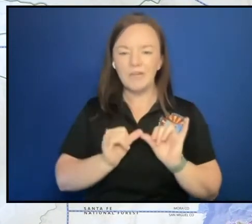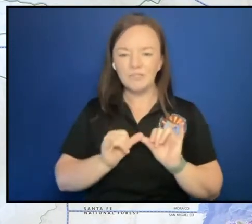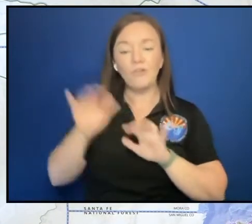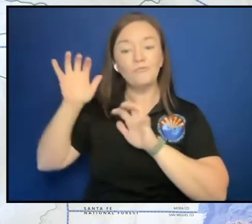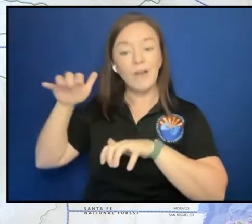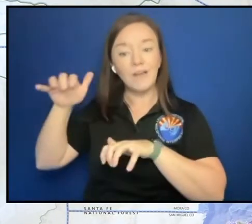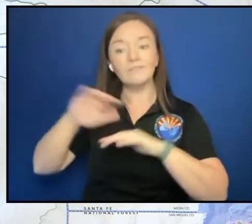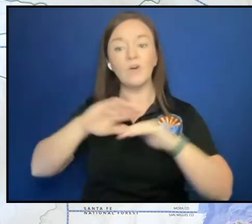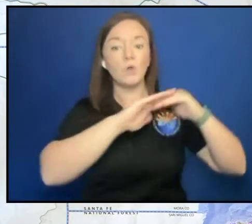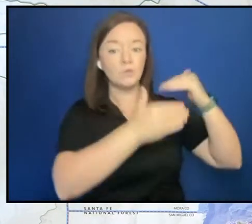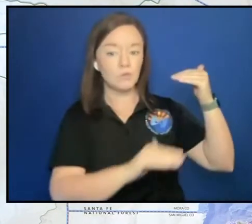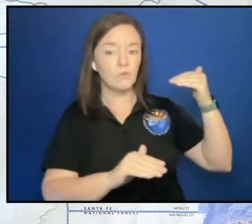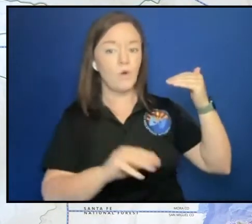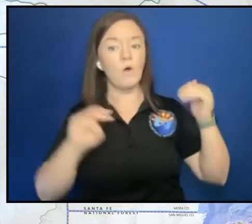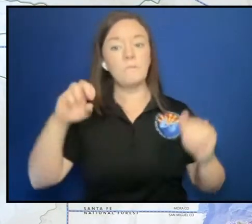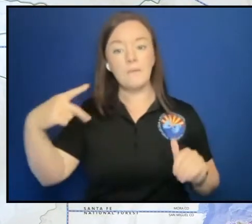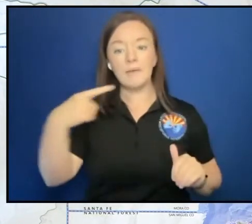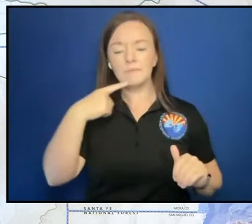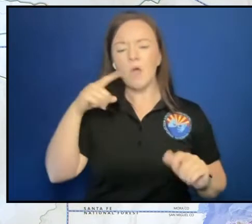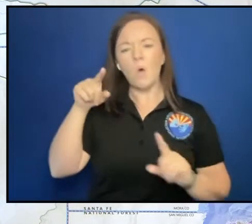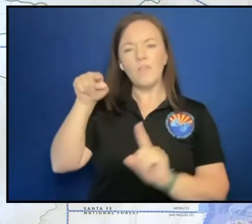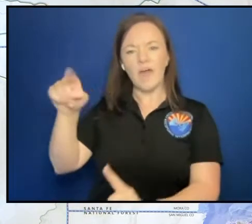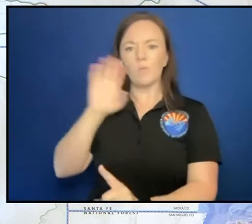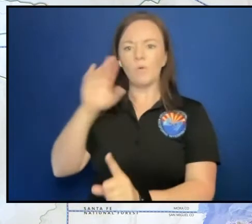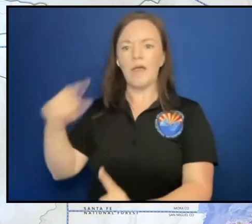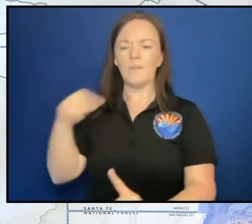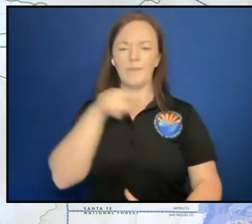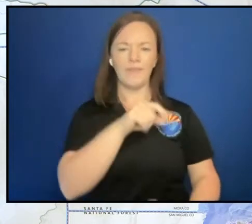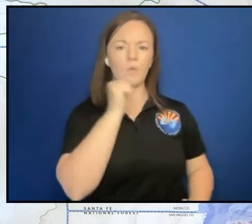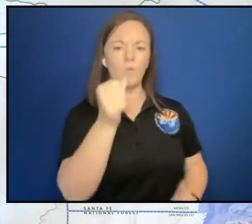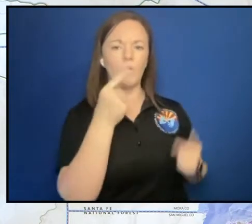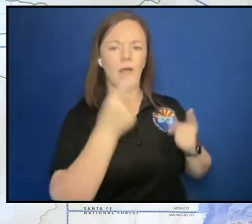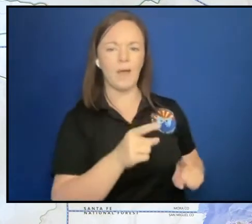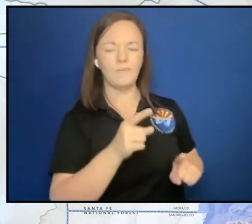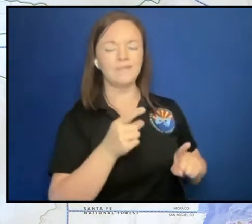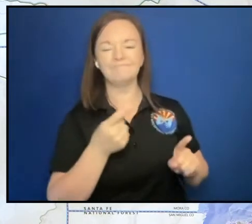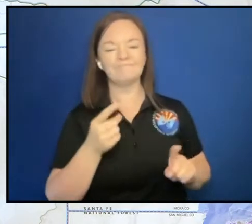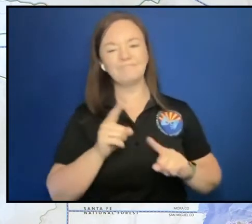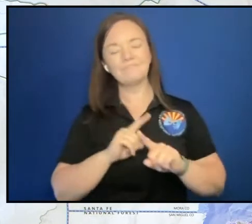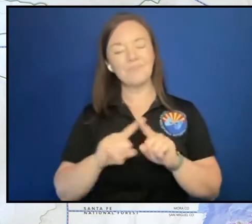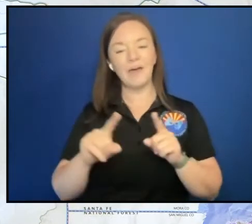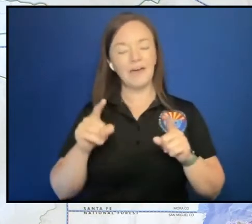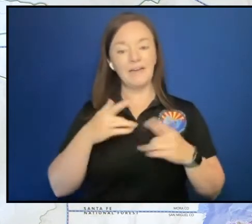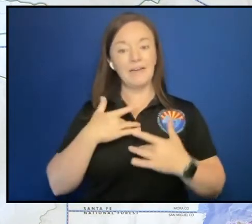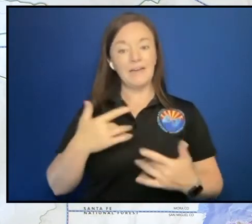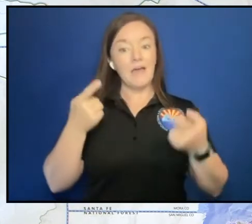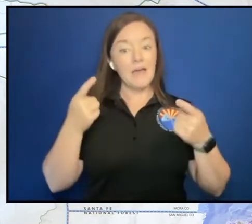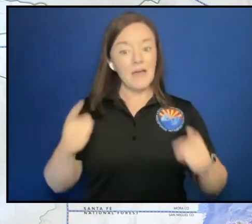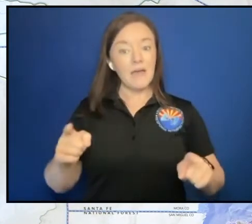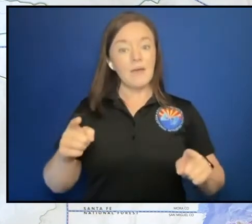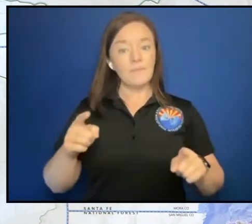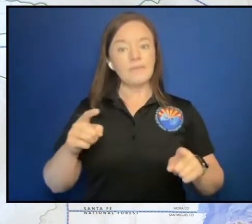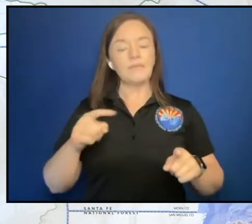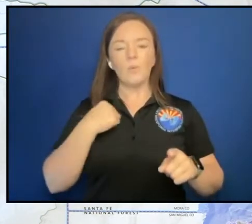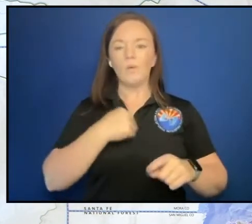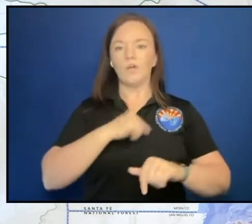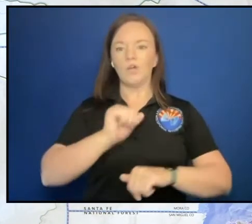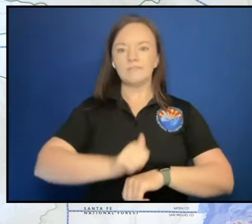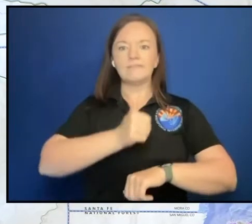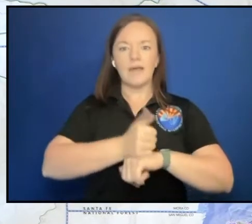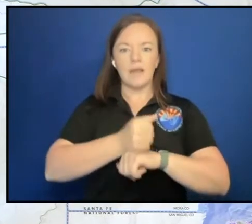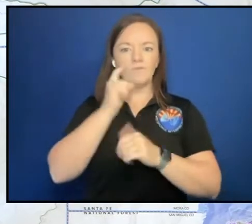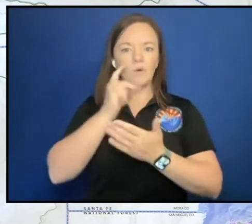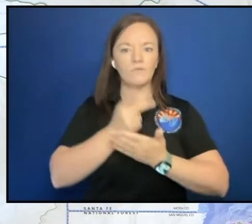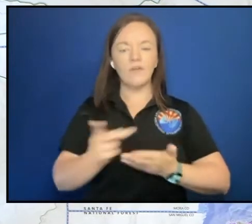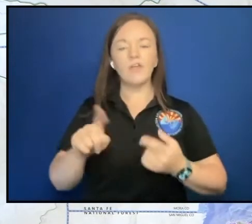We can look at a map. We say, "Yep, this is going to happen. This is not going to happen." But what that does is it sets us up for failure when the